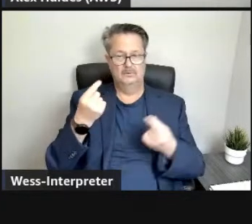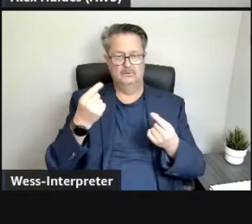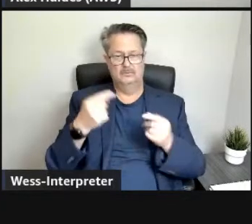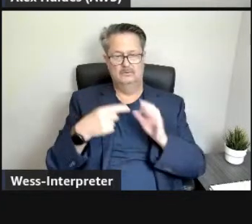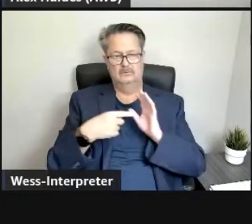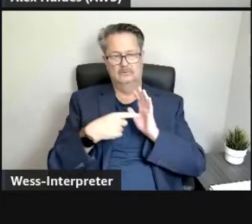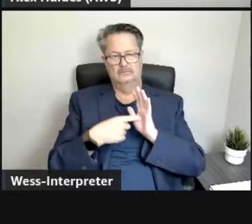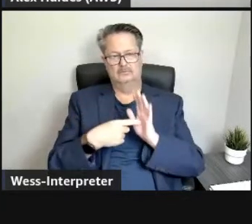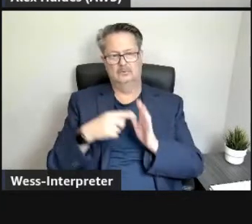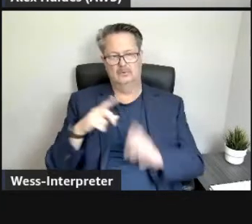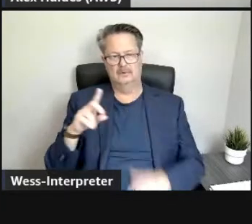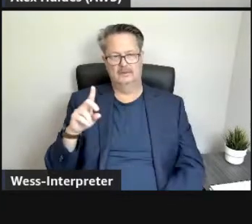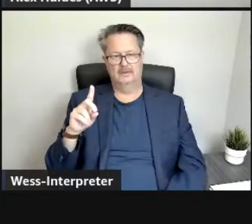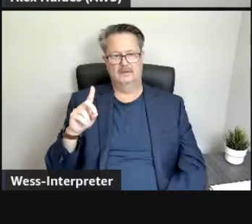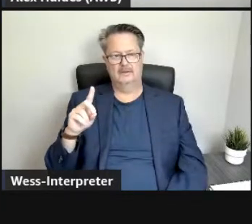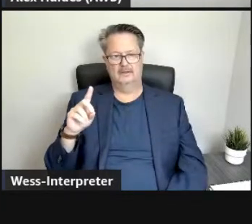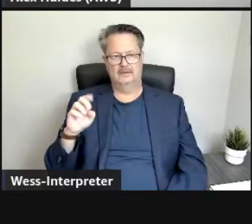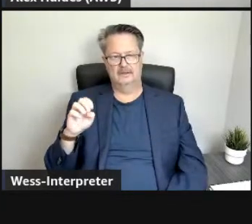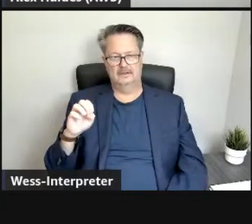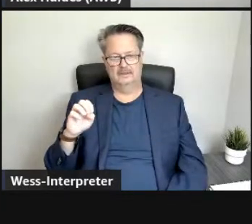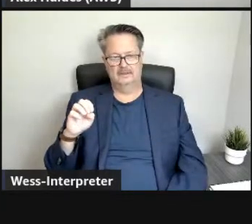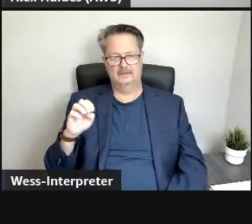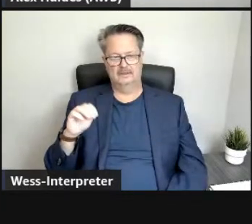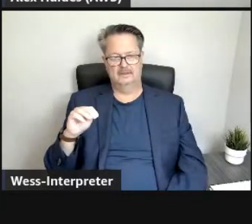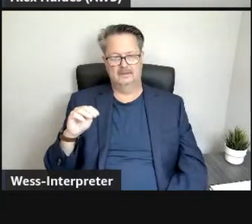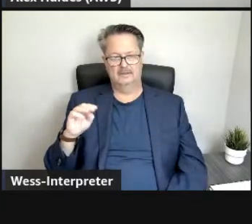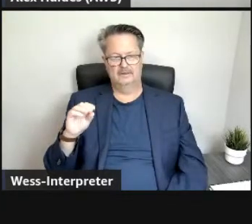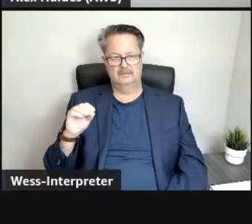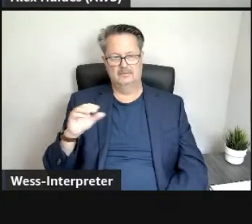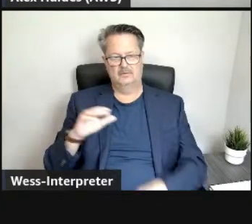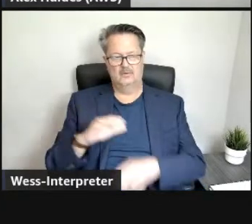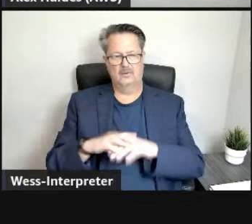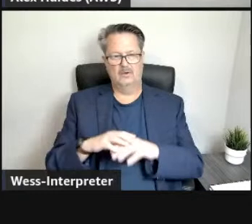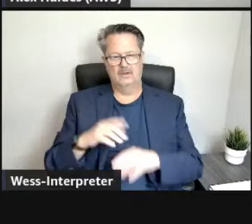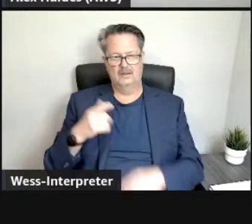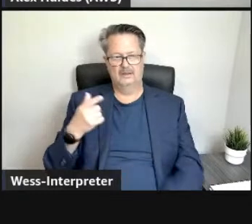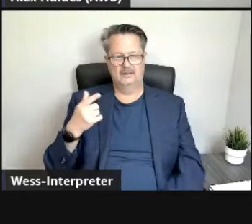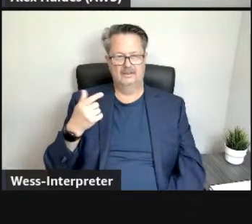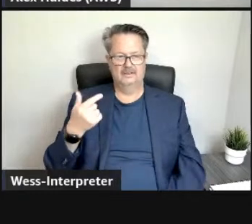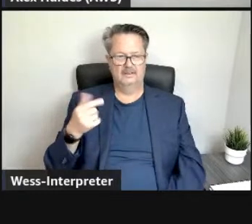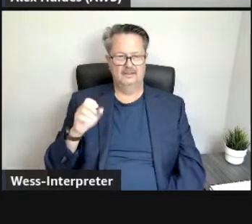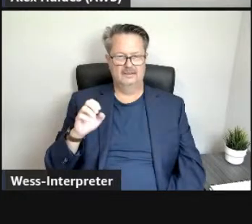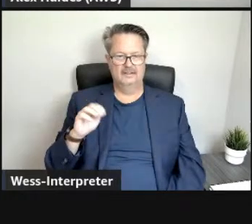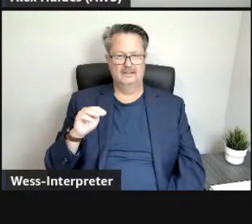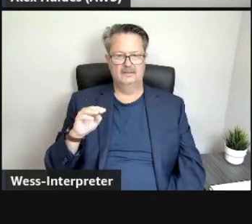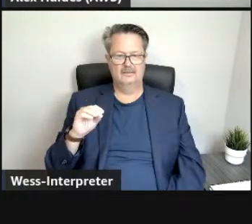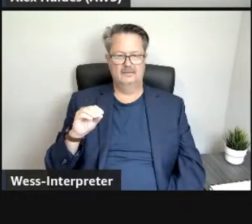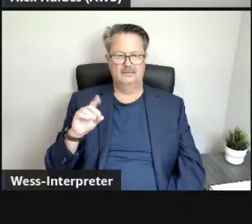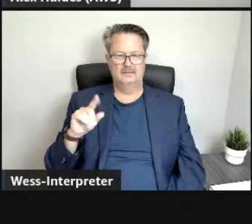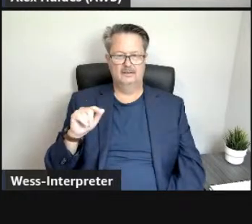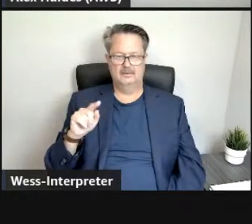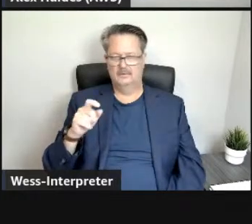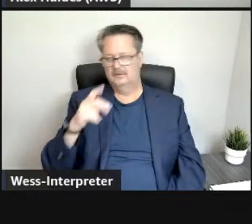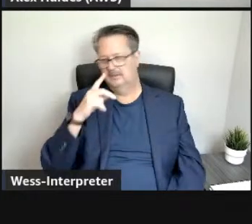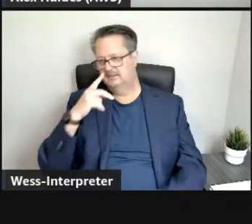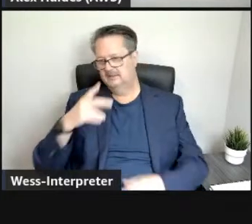see on demo gateway. You can see on the right, the controller is working on the backend to